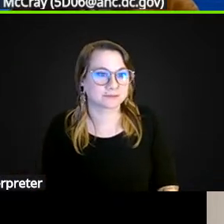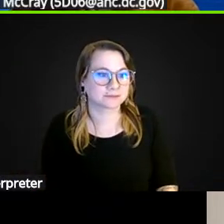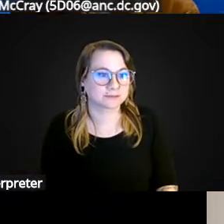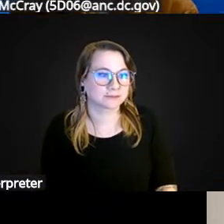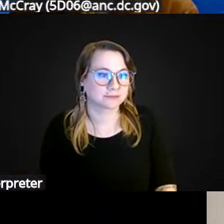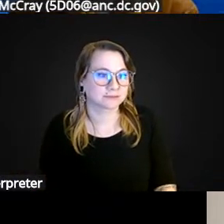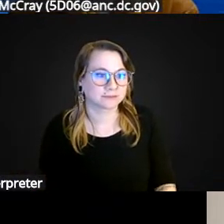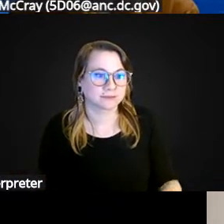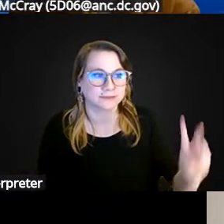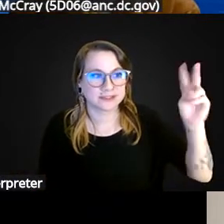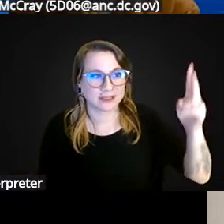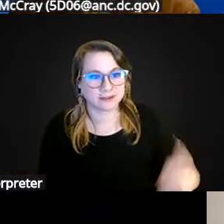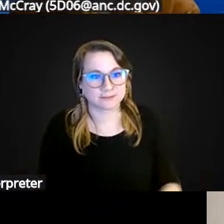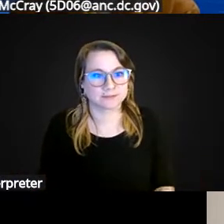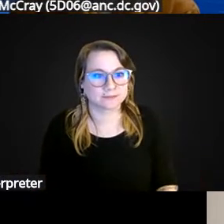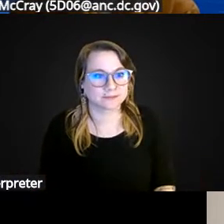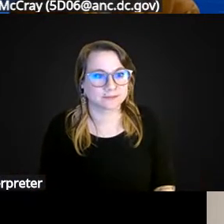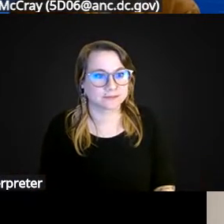Second.